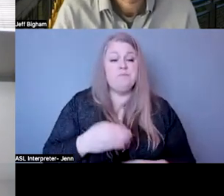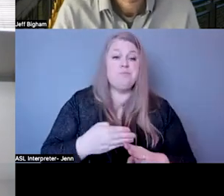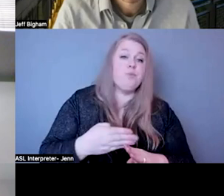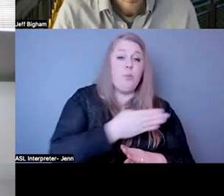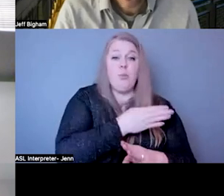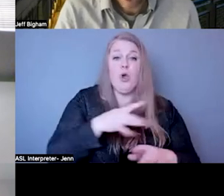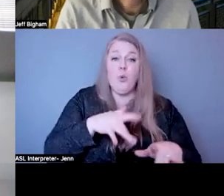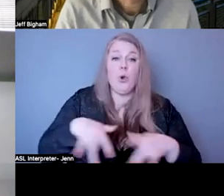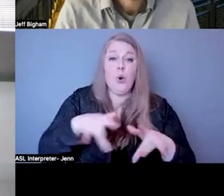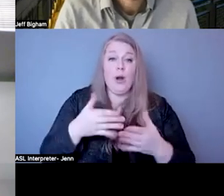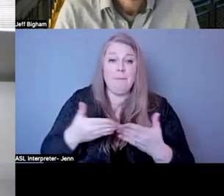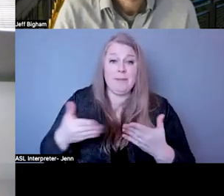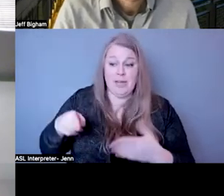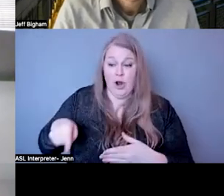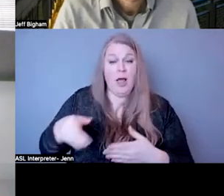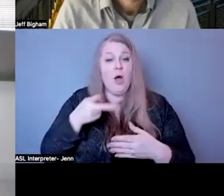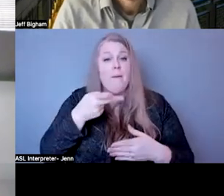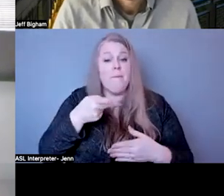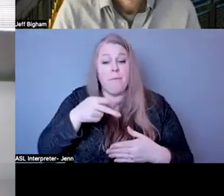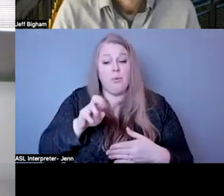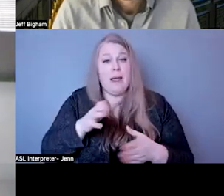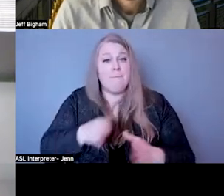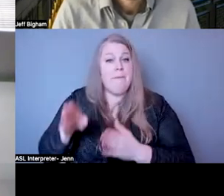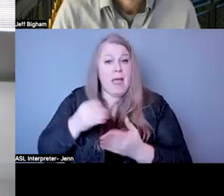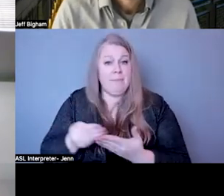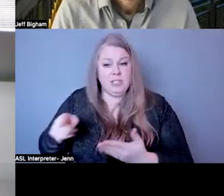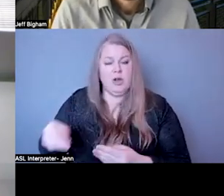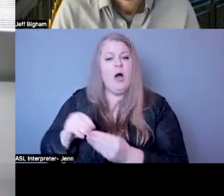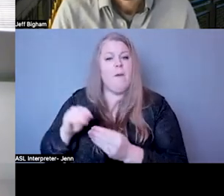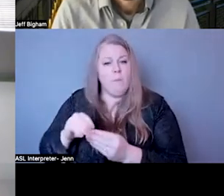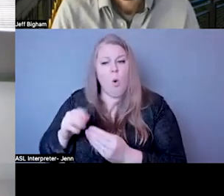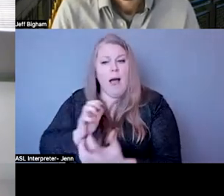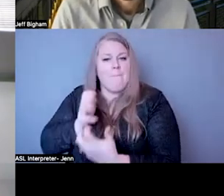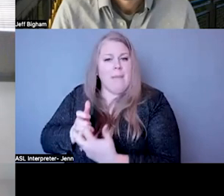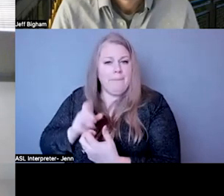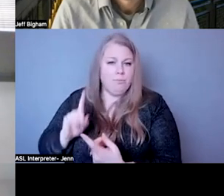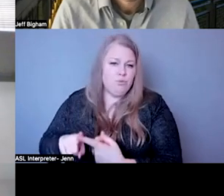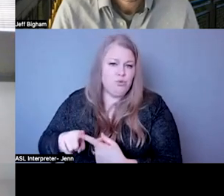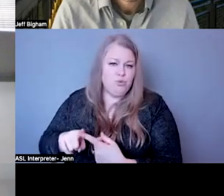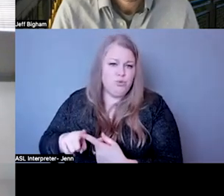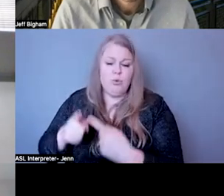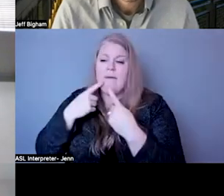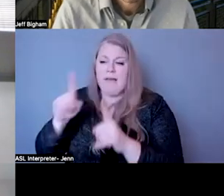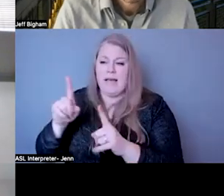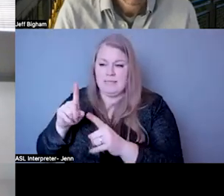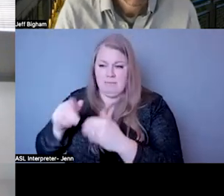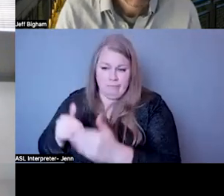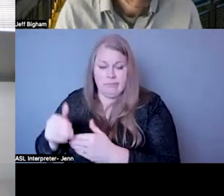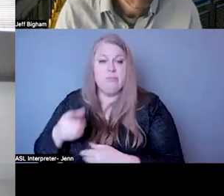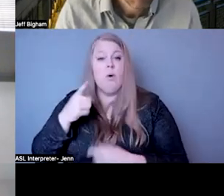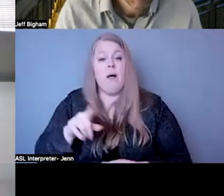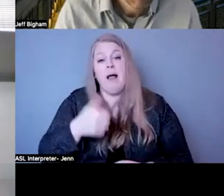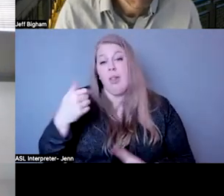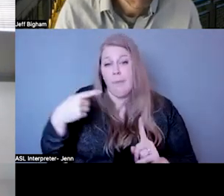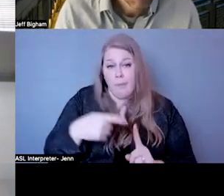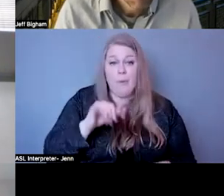speak, material or pre-prepared material might be more amenable to effective treatment. The other point, of course,